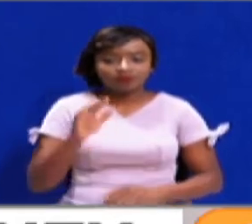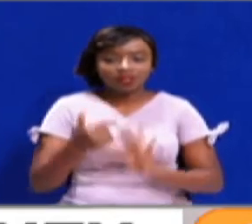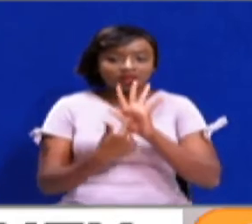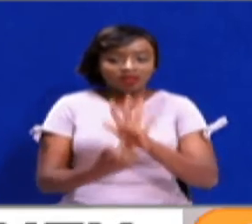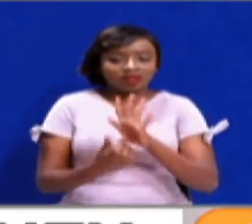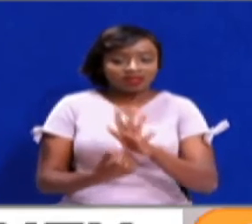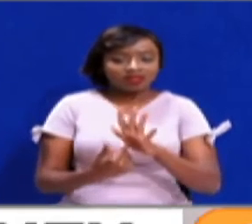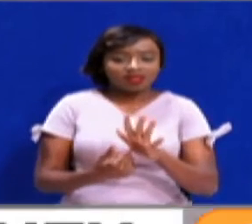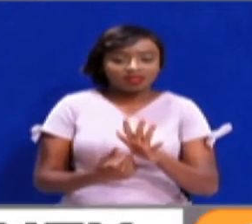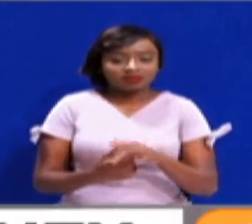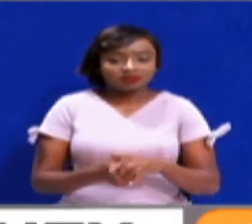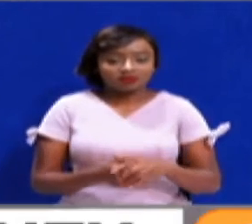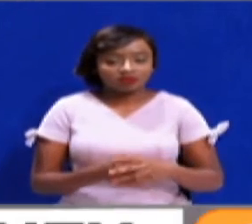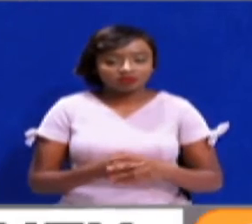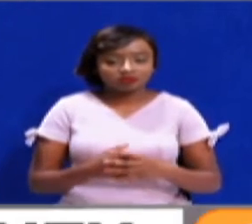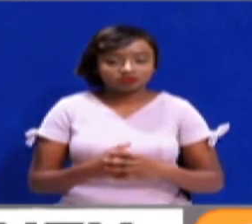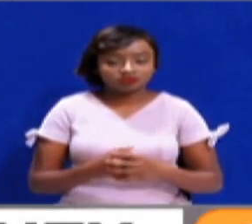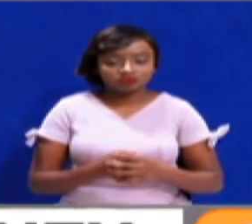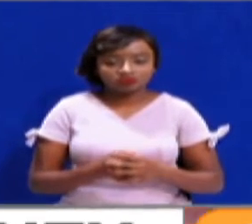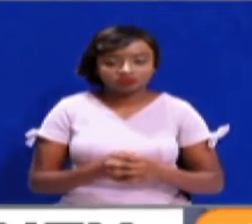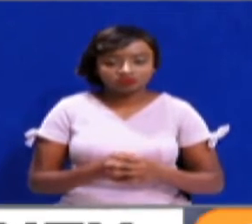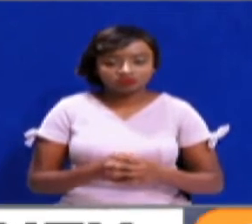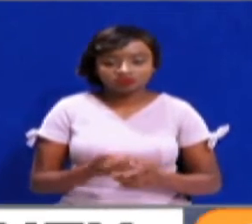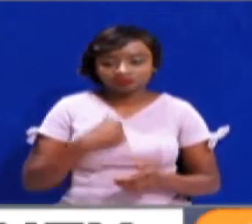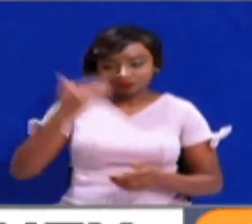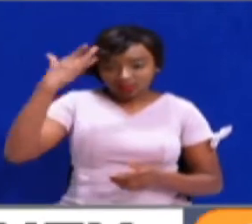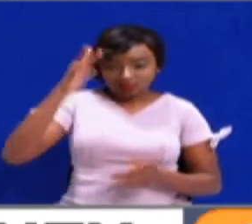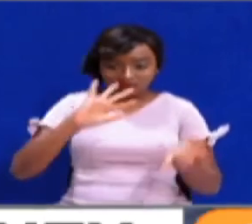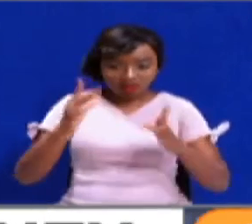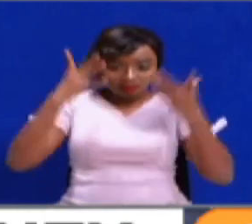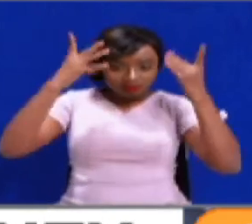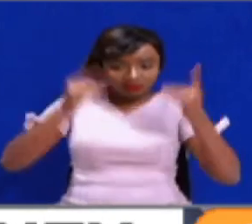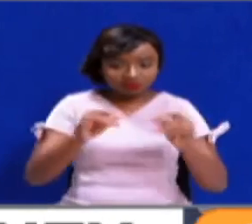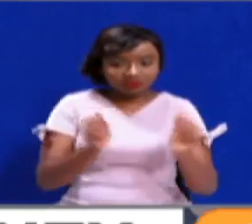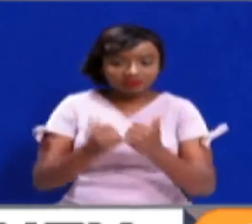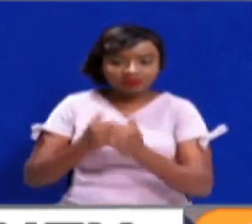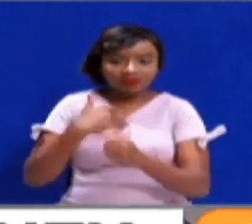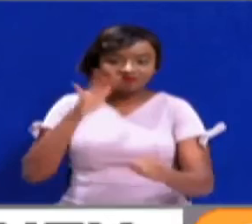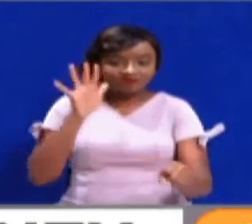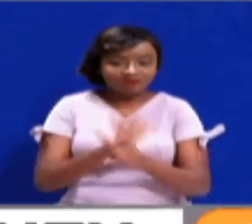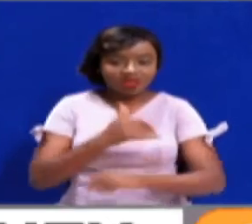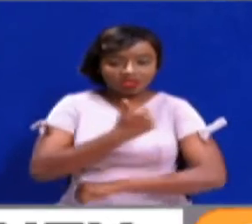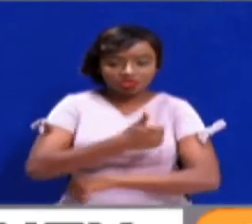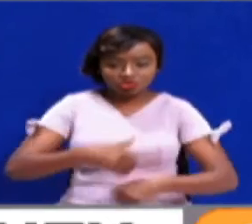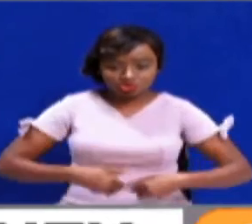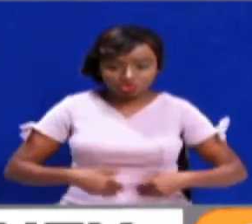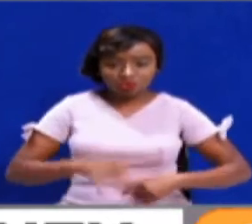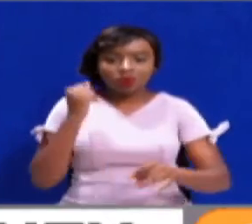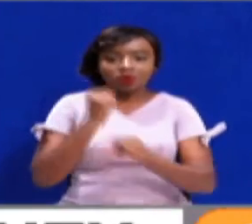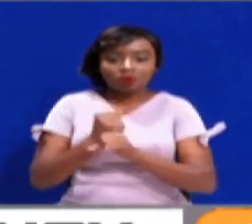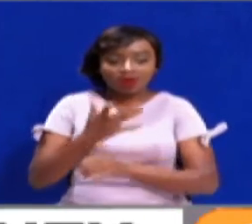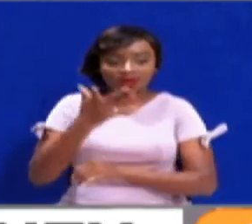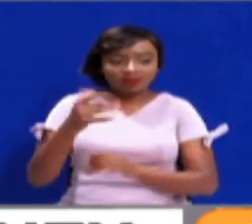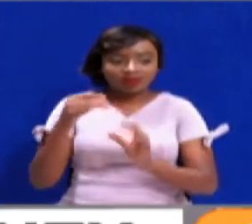example, and I don't know how some of these decisions are made. You have many young people who are doing kazi